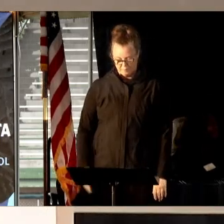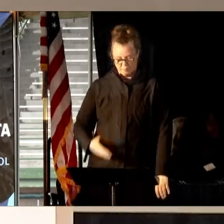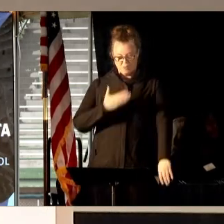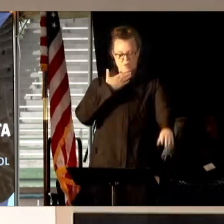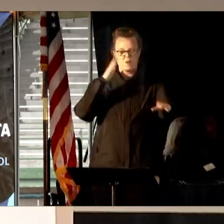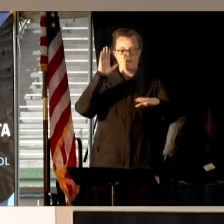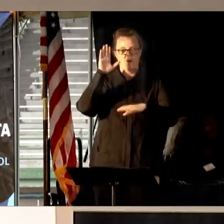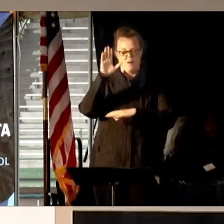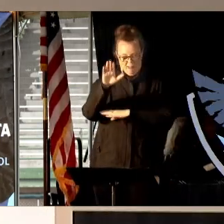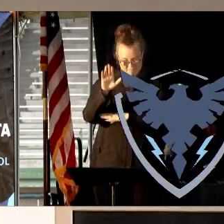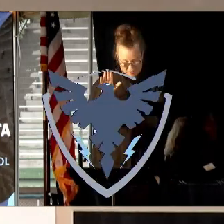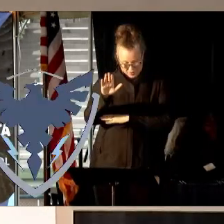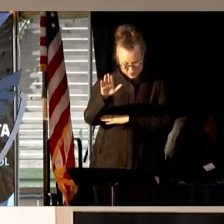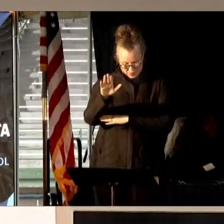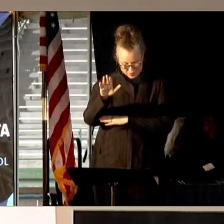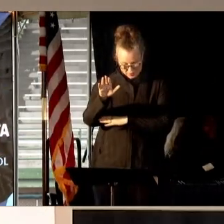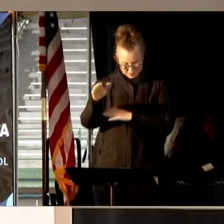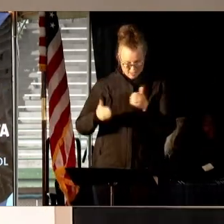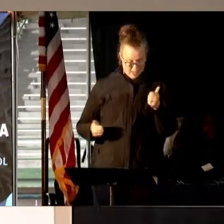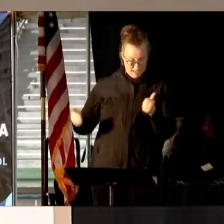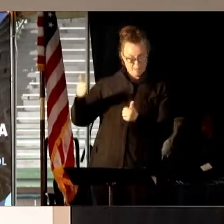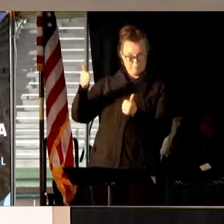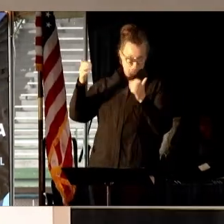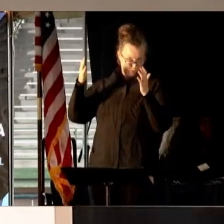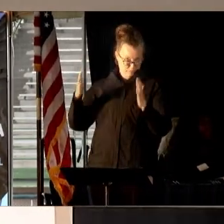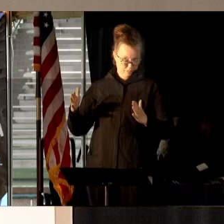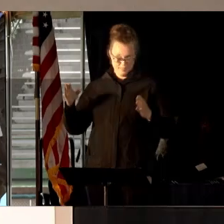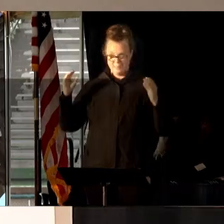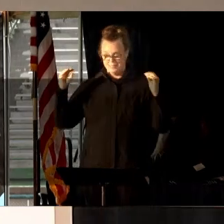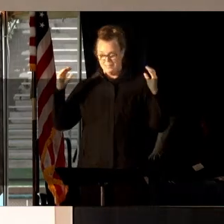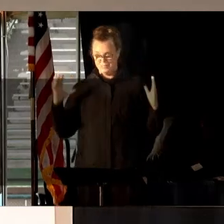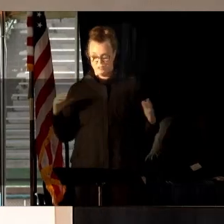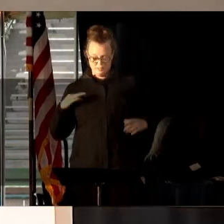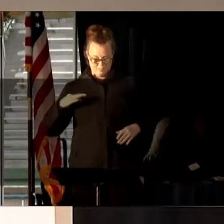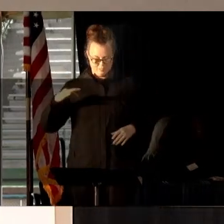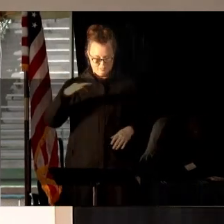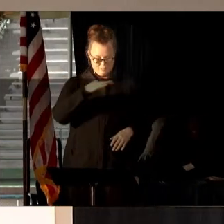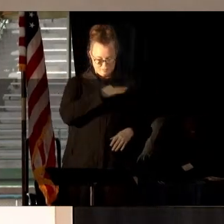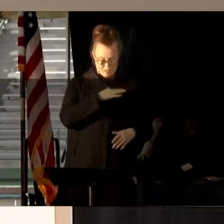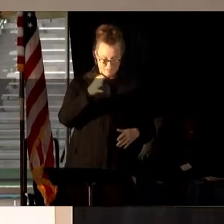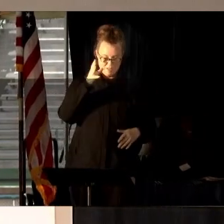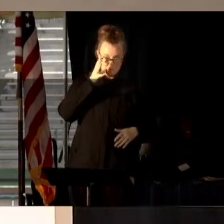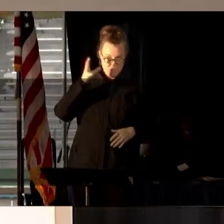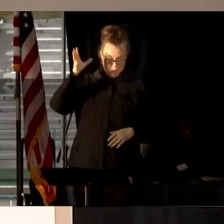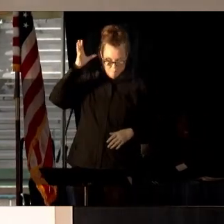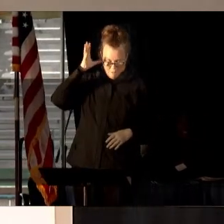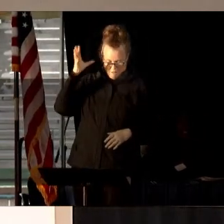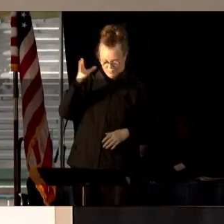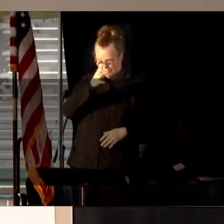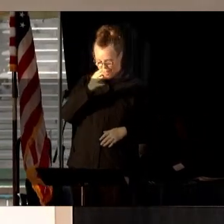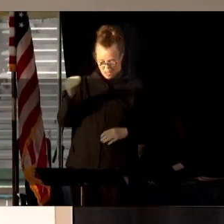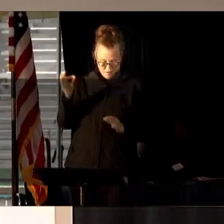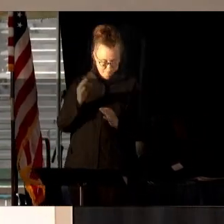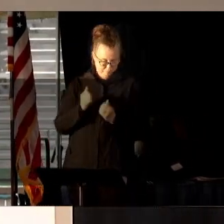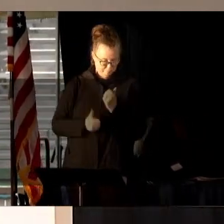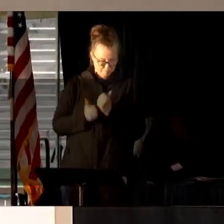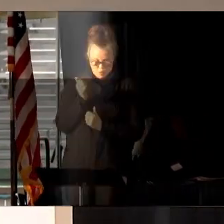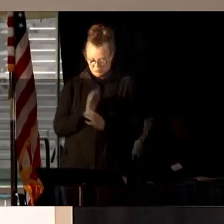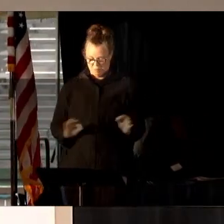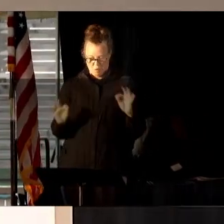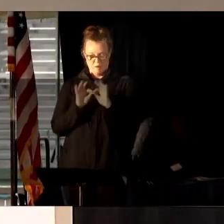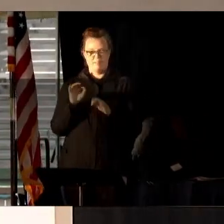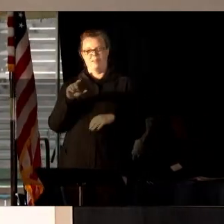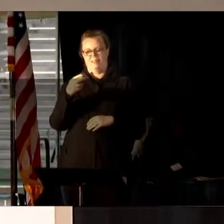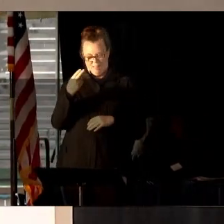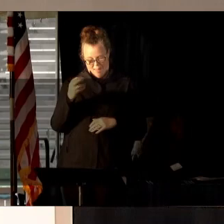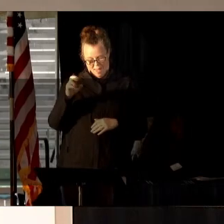Good afternoon, administrators, teachers, staff members, parents, and most importantly, Henrietta